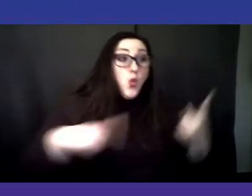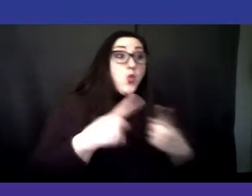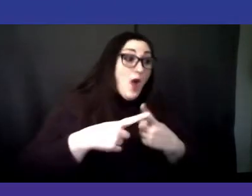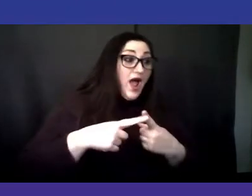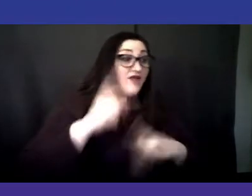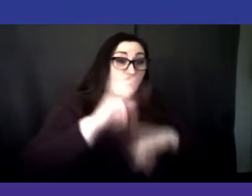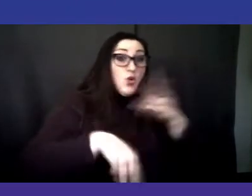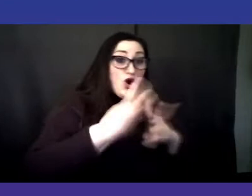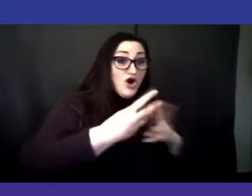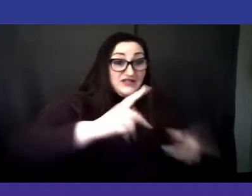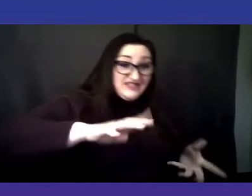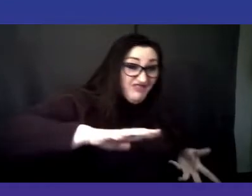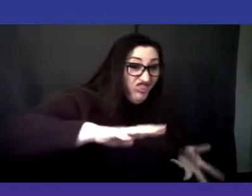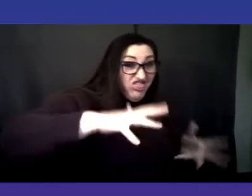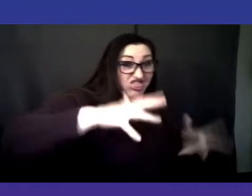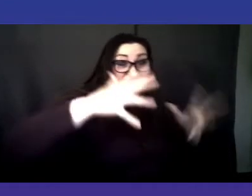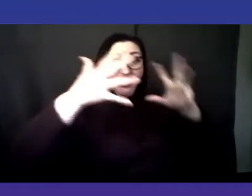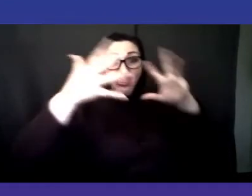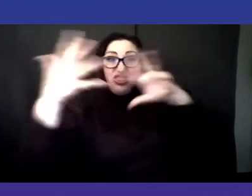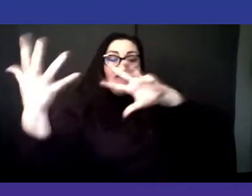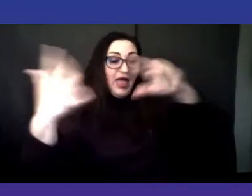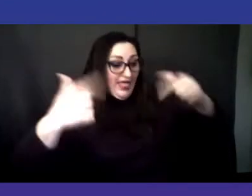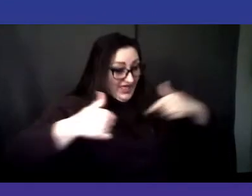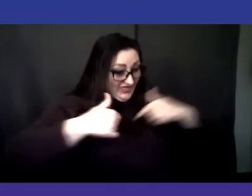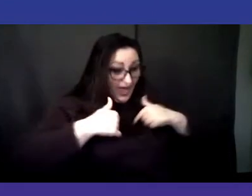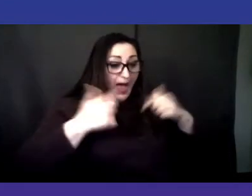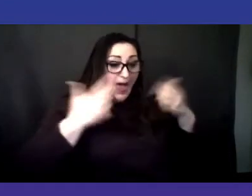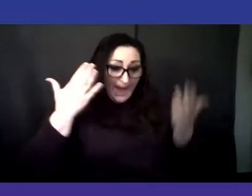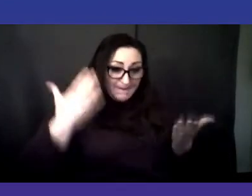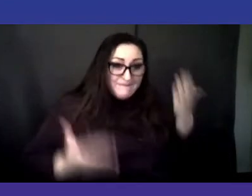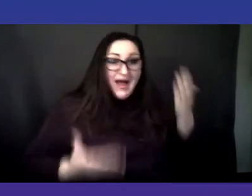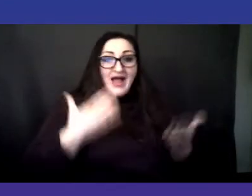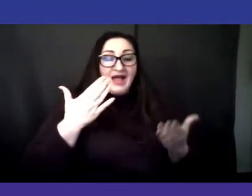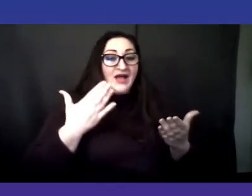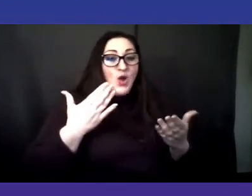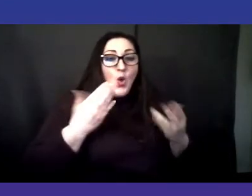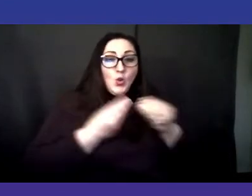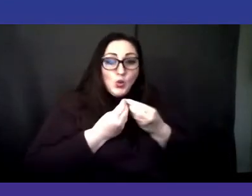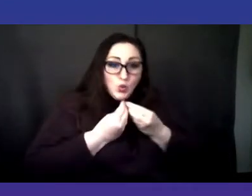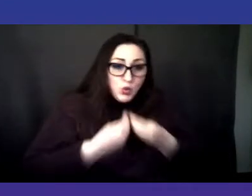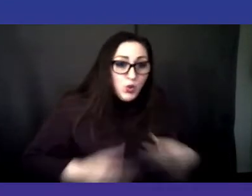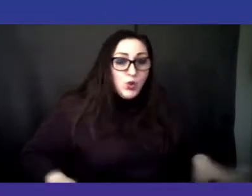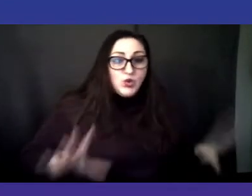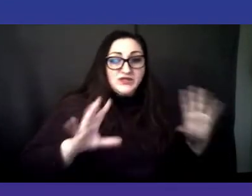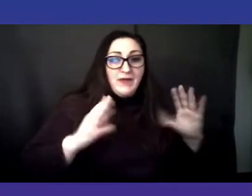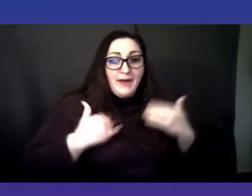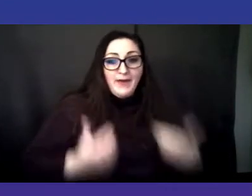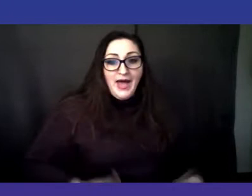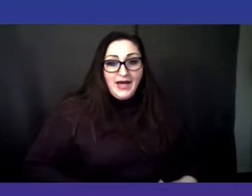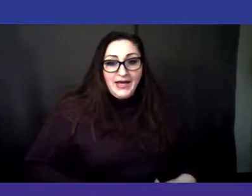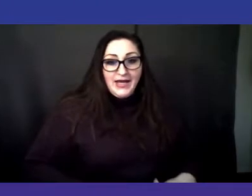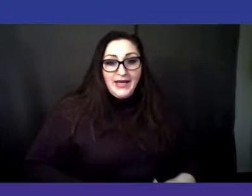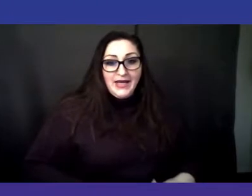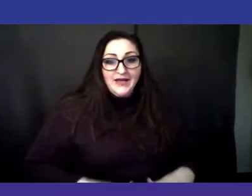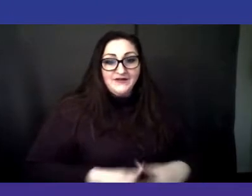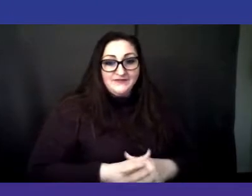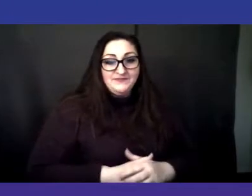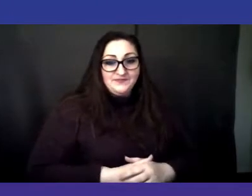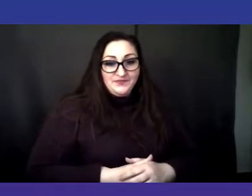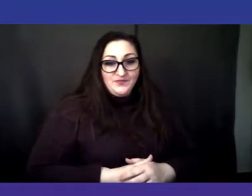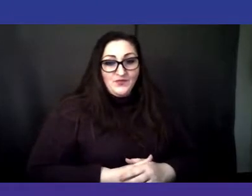apocalypse in which you yourself might lose your form, but in which you know there's a future where